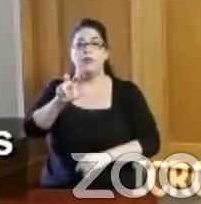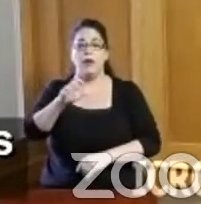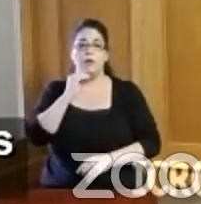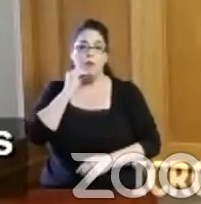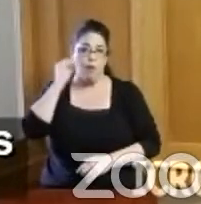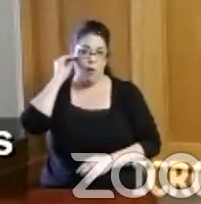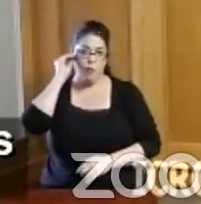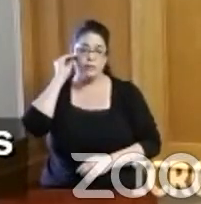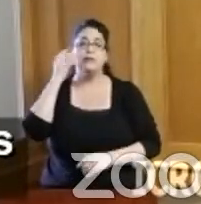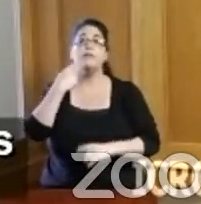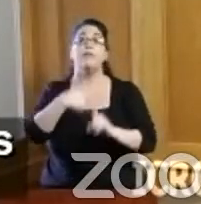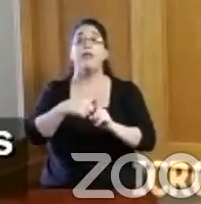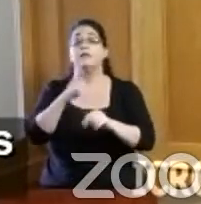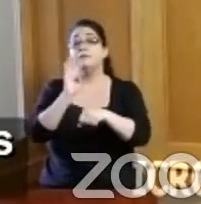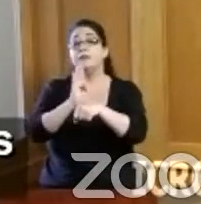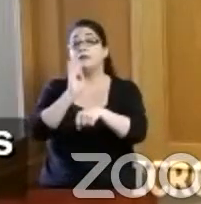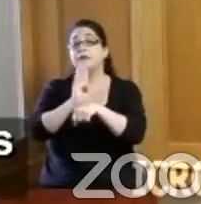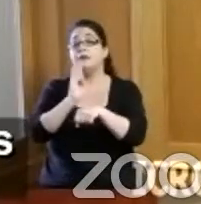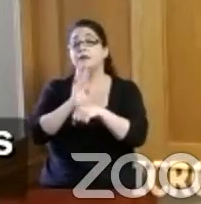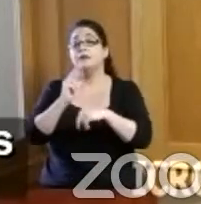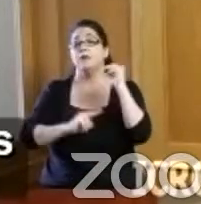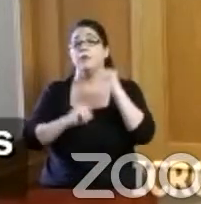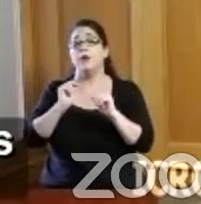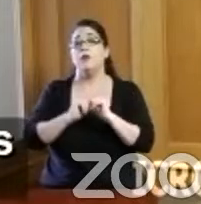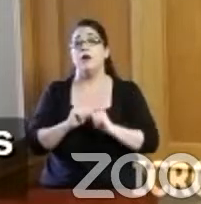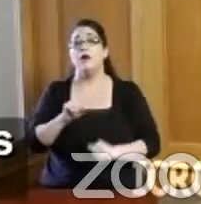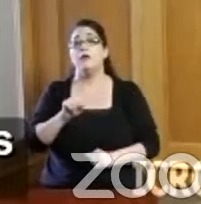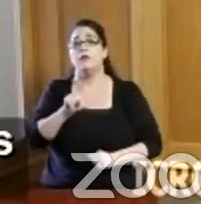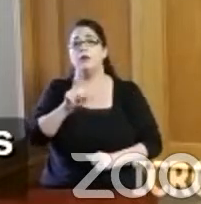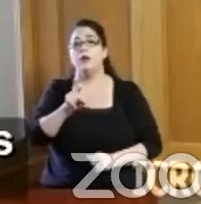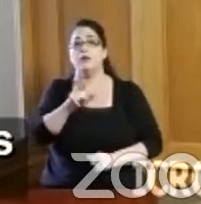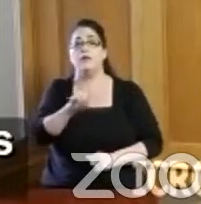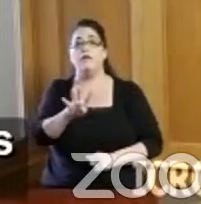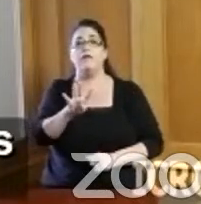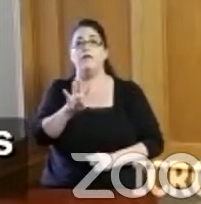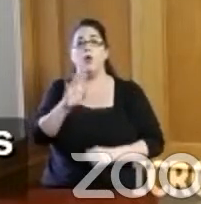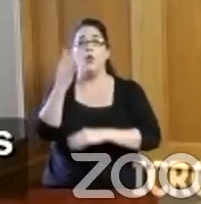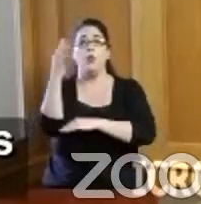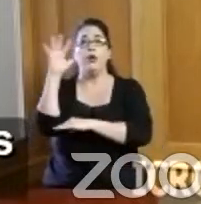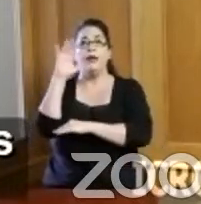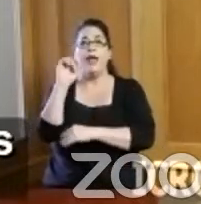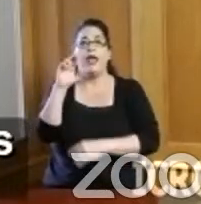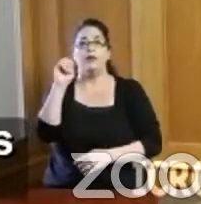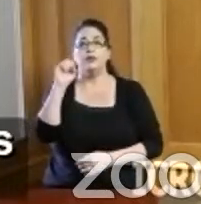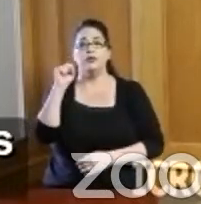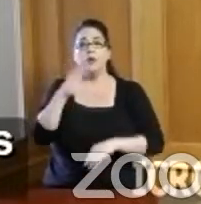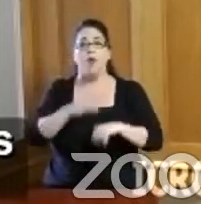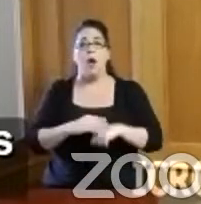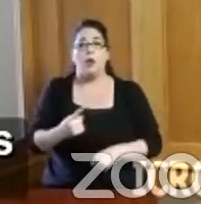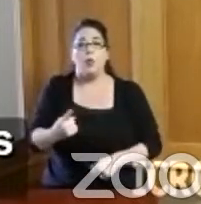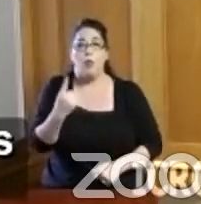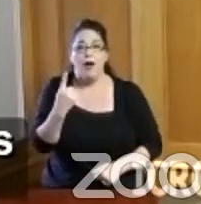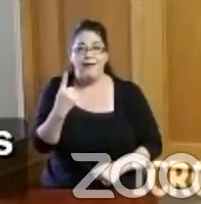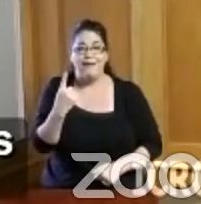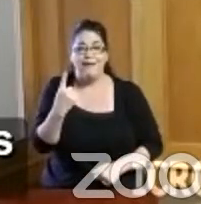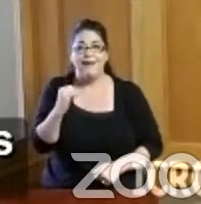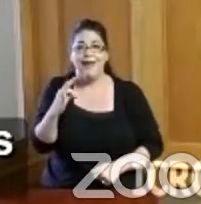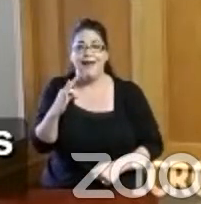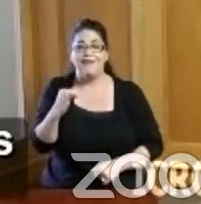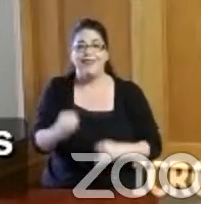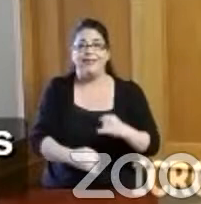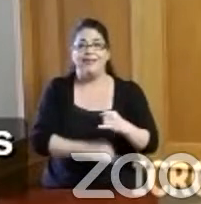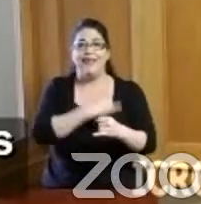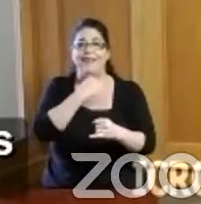and businesses to be built on 124 wooded acres on one of, and I quote, the last